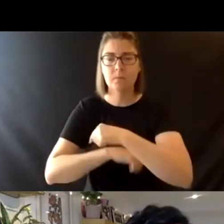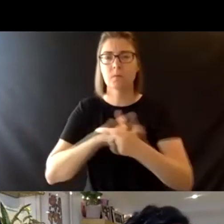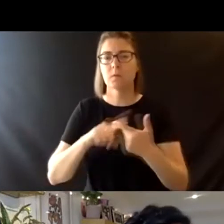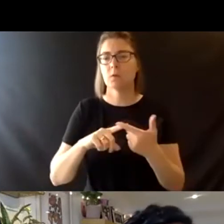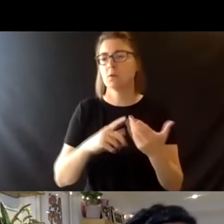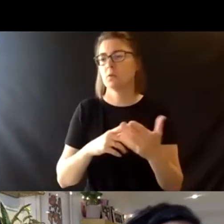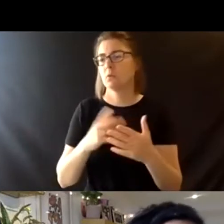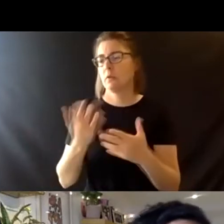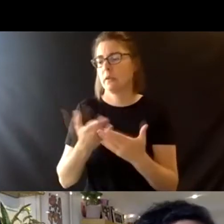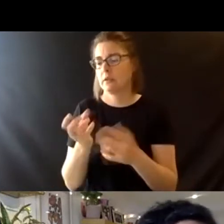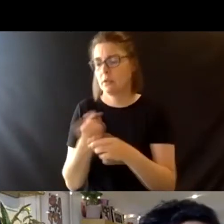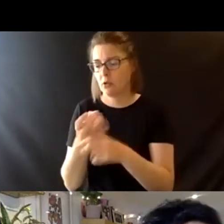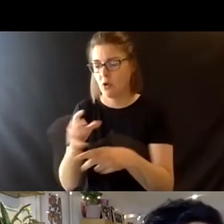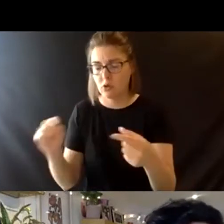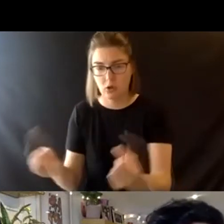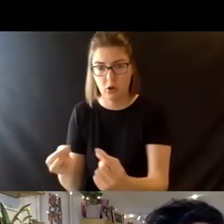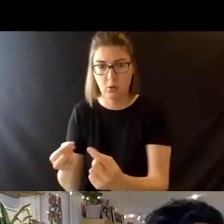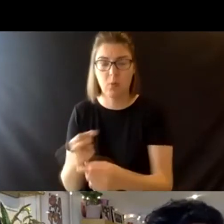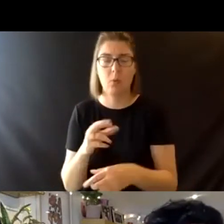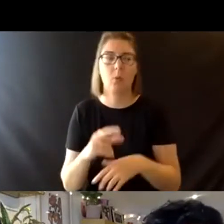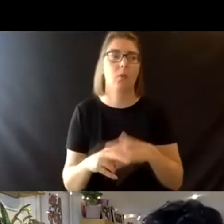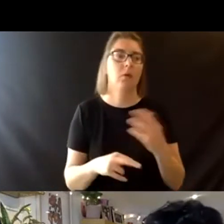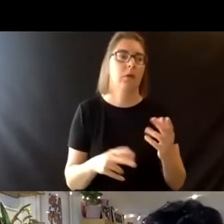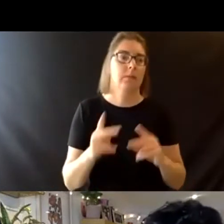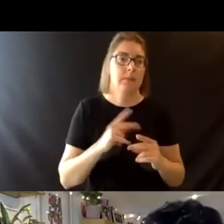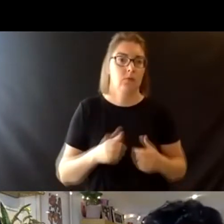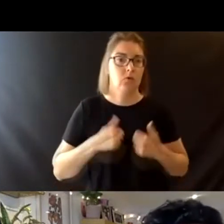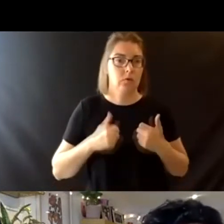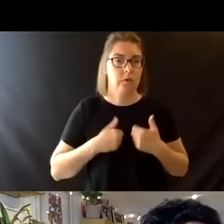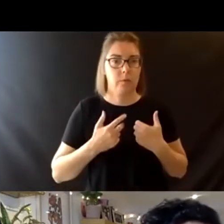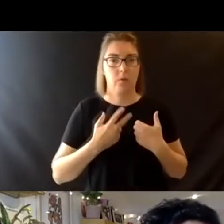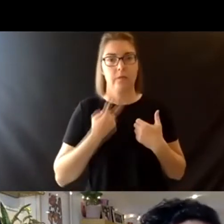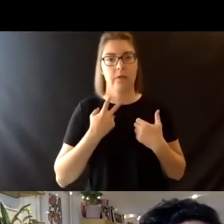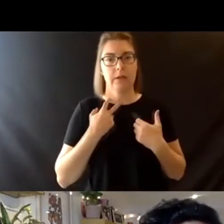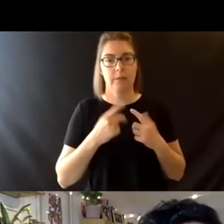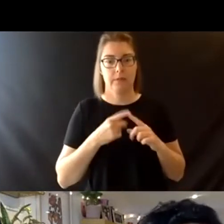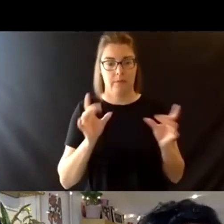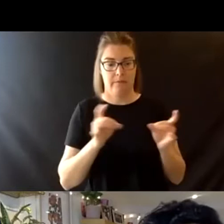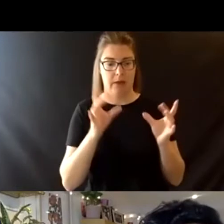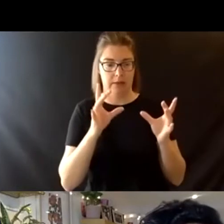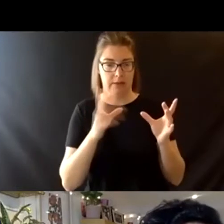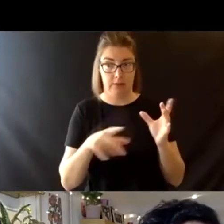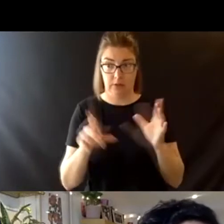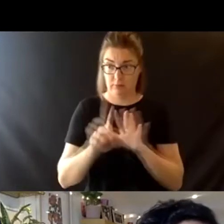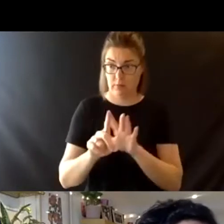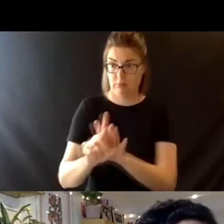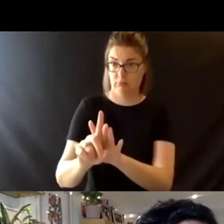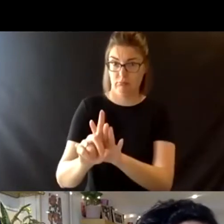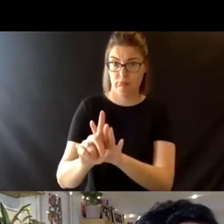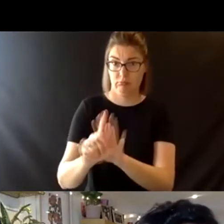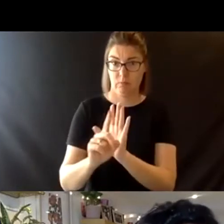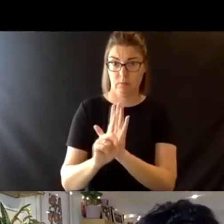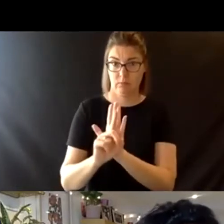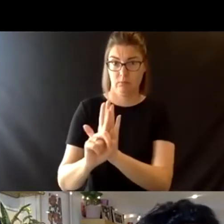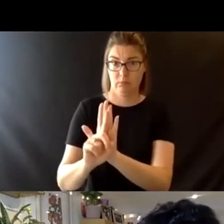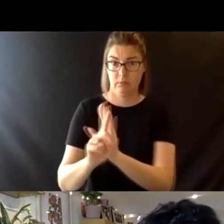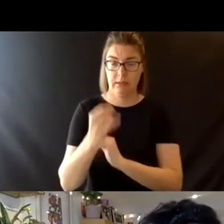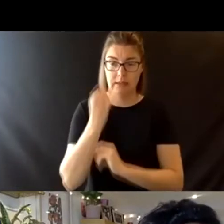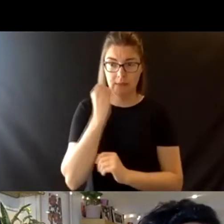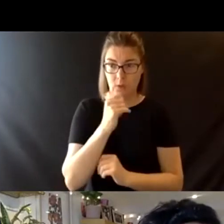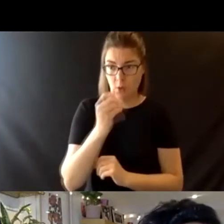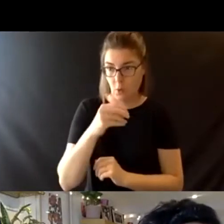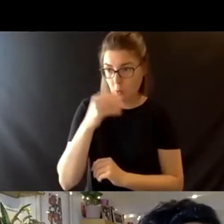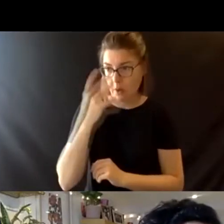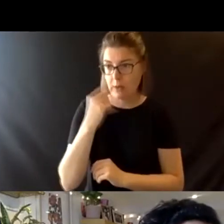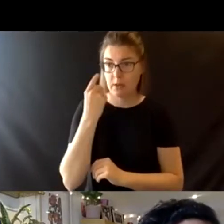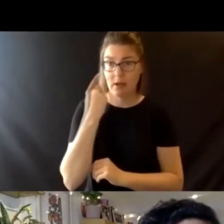cause harm, or for folks who are survivors or victims of violence to even be seen as such, if they're not white, blue-eyed,